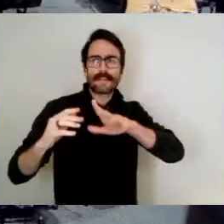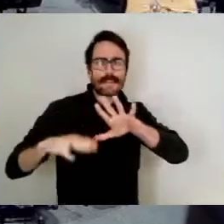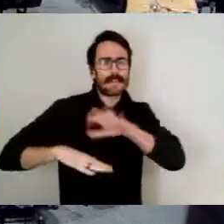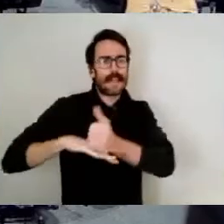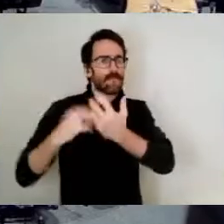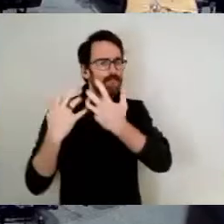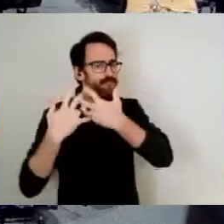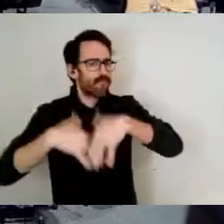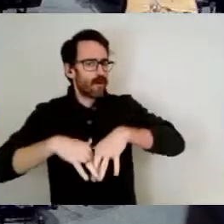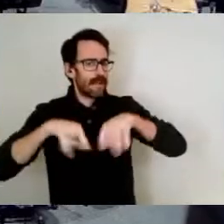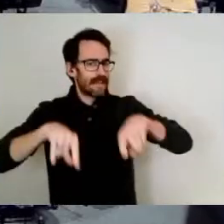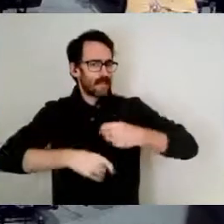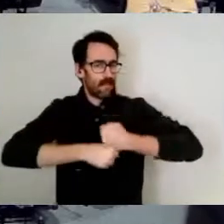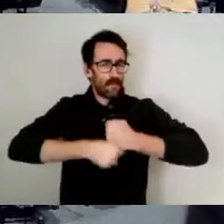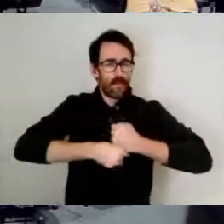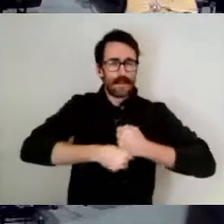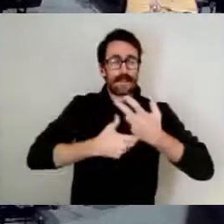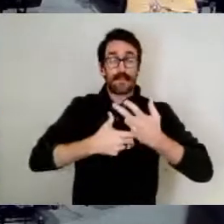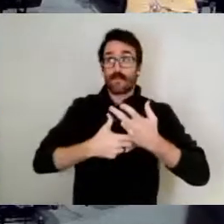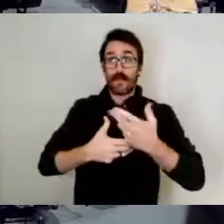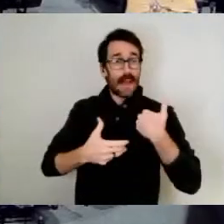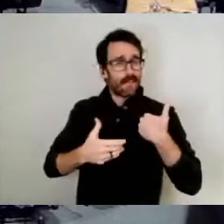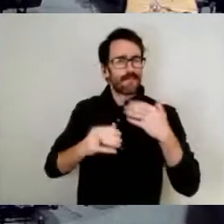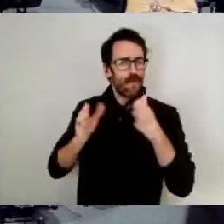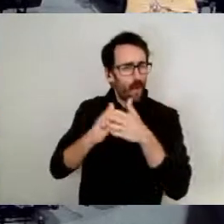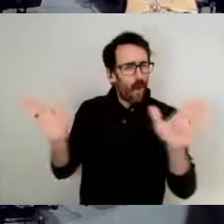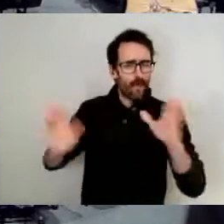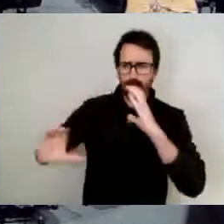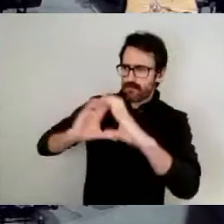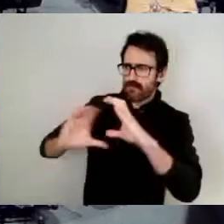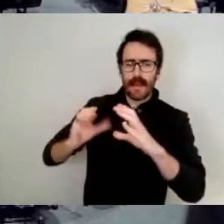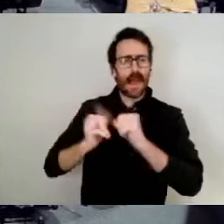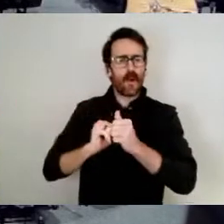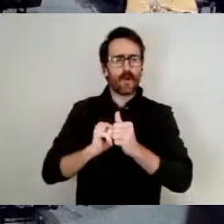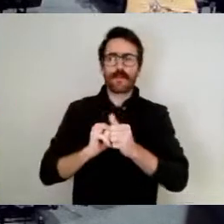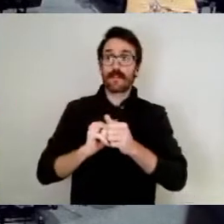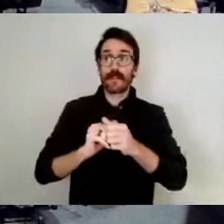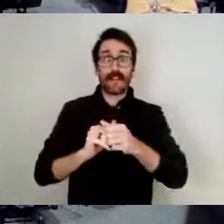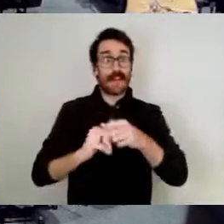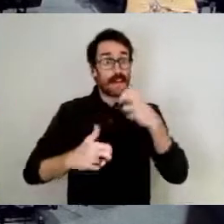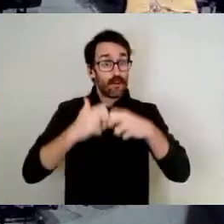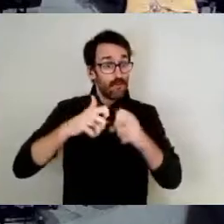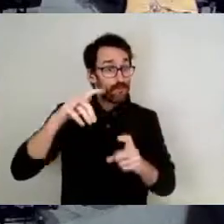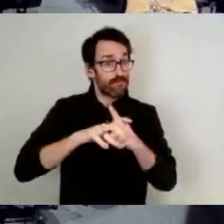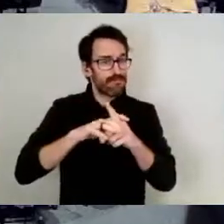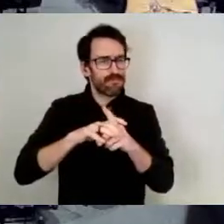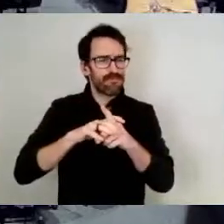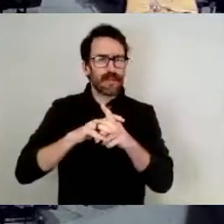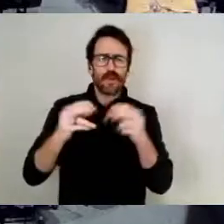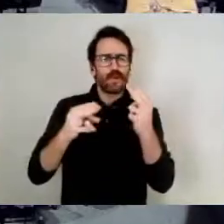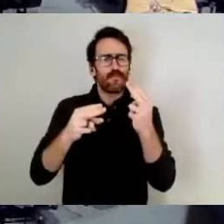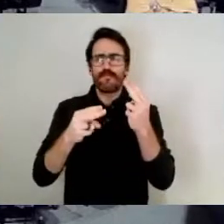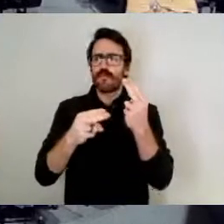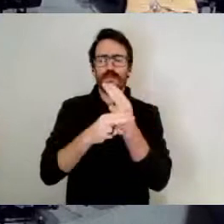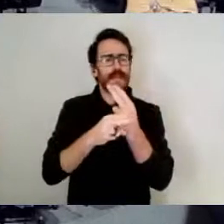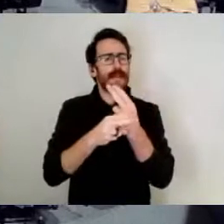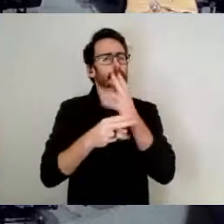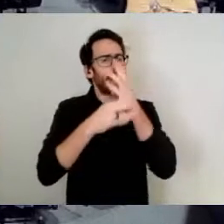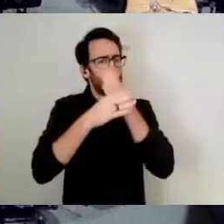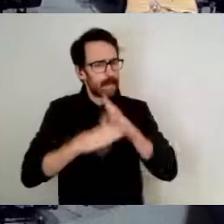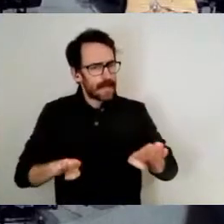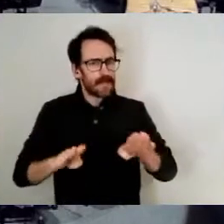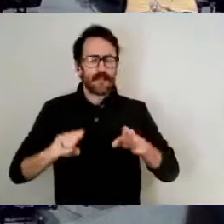there'll be confidential information you can't share, but how are you communicating with these folks? Did you actually receive a request to meet, or is